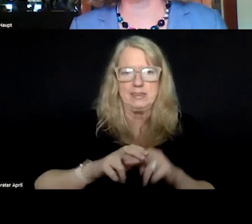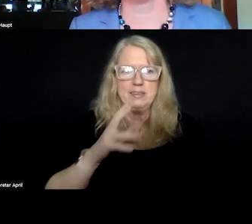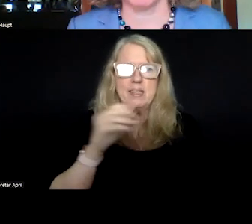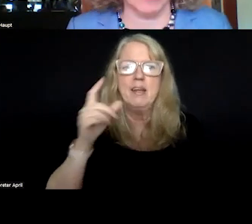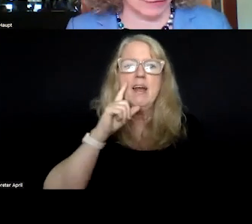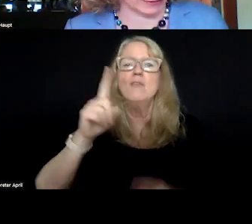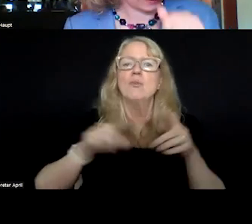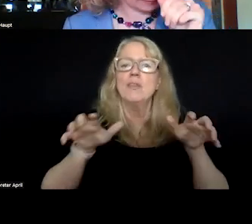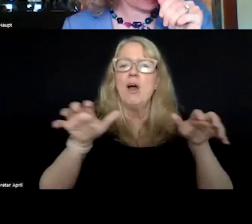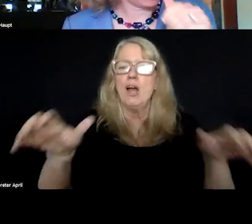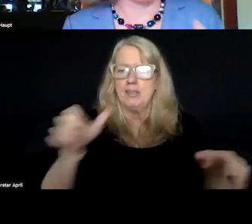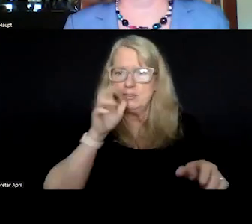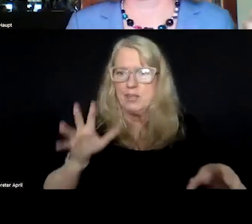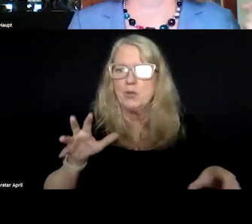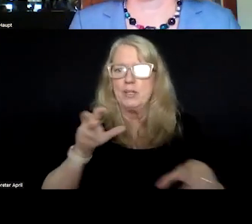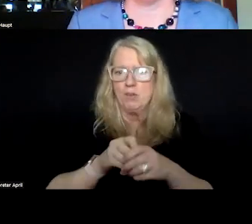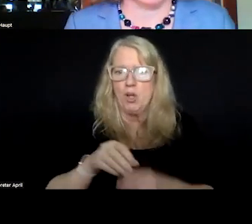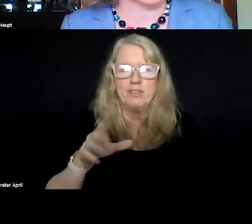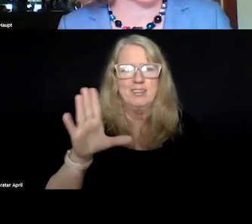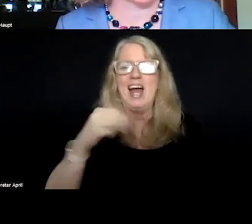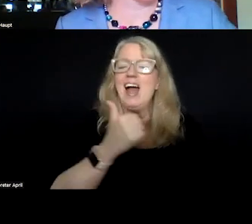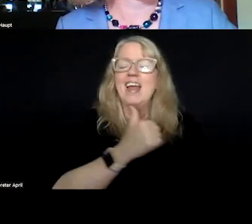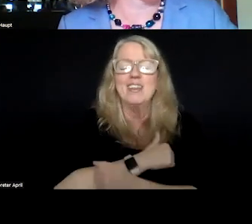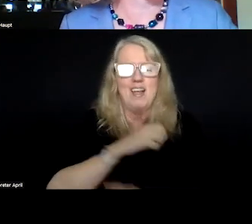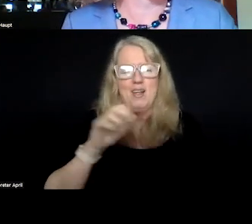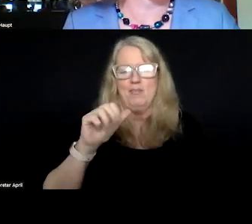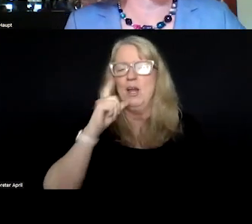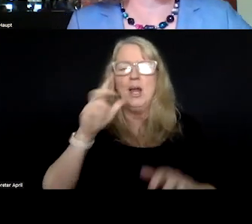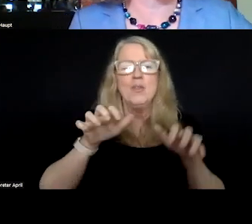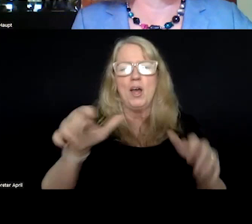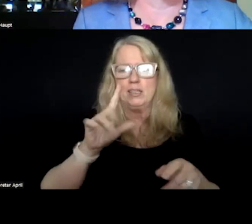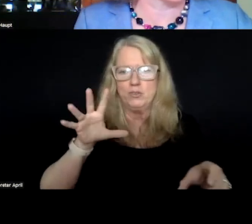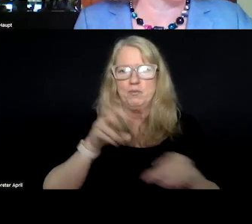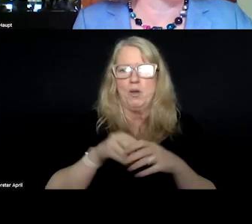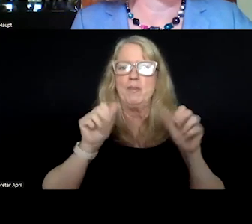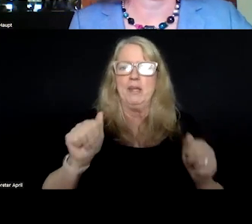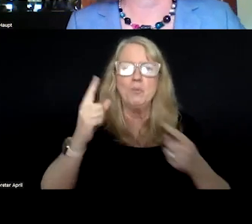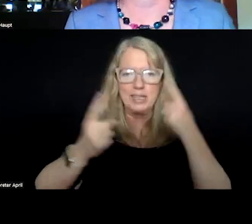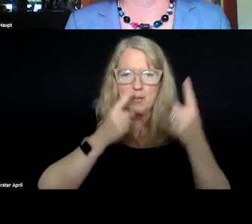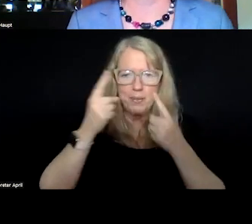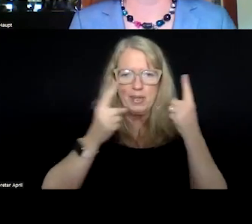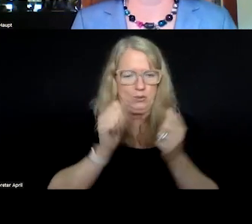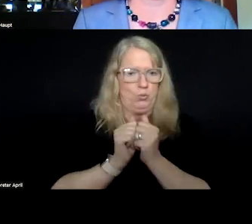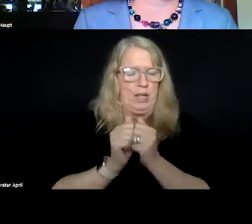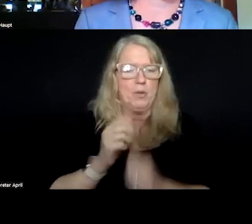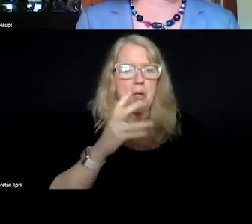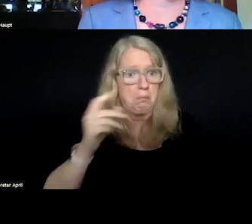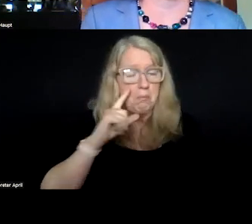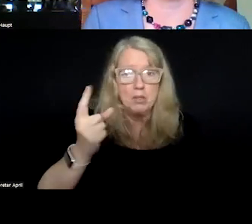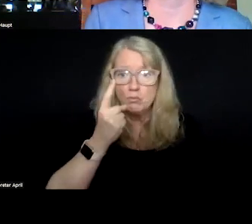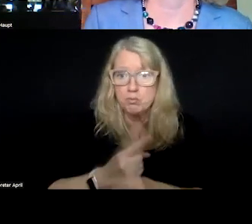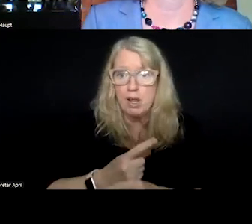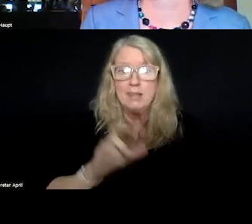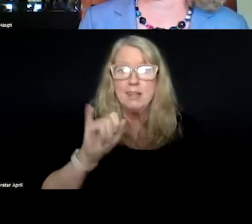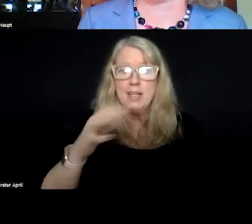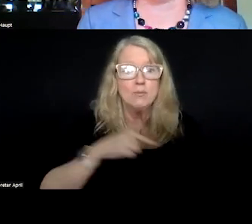audience involved. I love the audience involved because then we all get to think together and then we'll see if we're right. And if we're